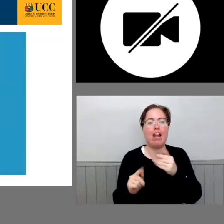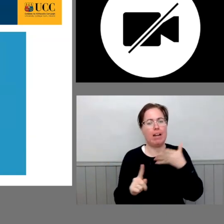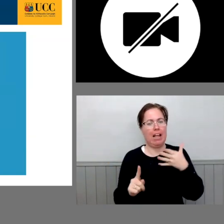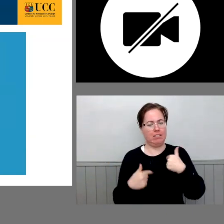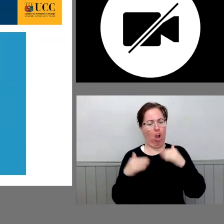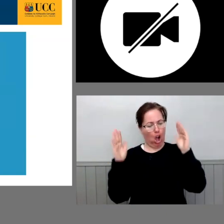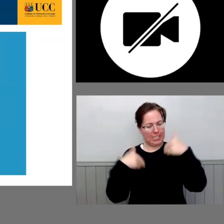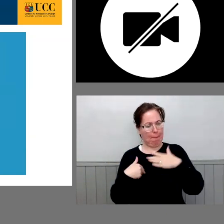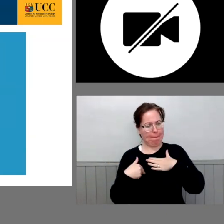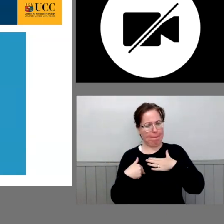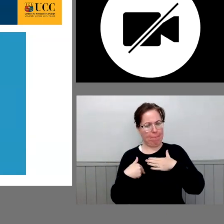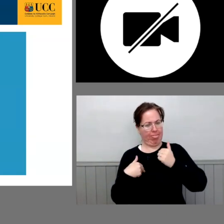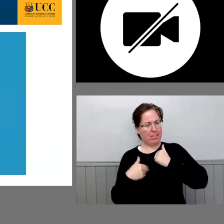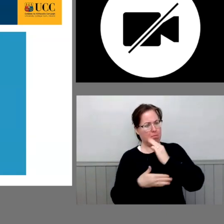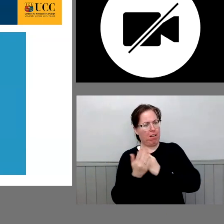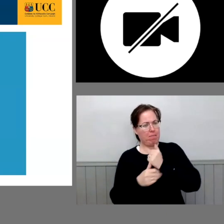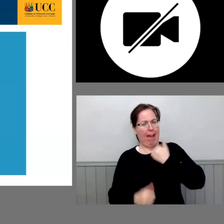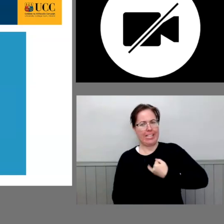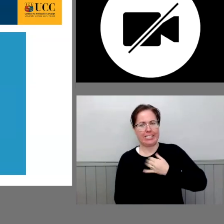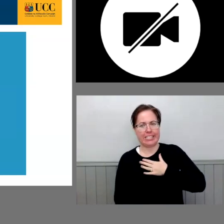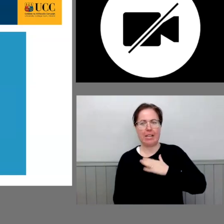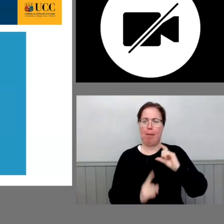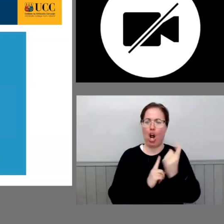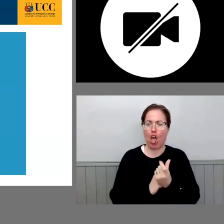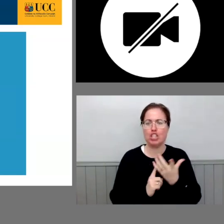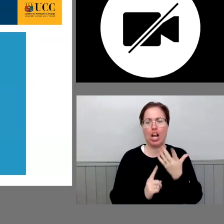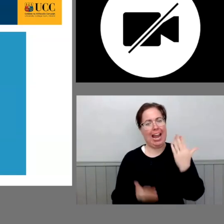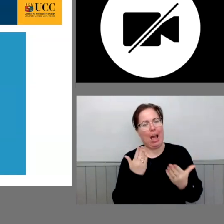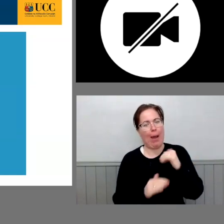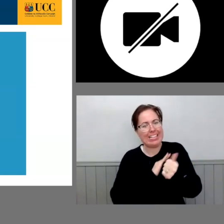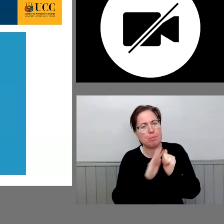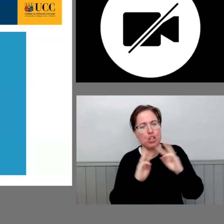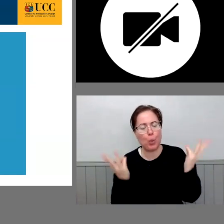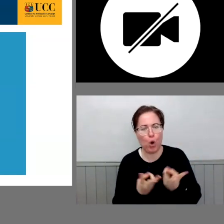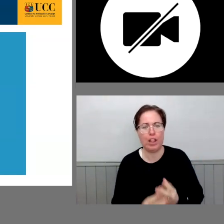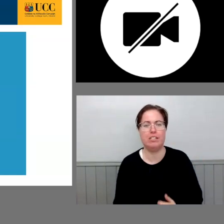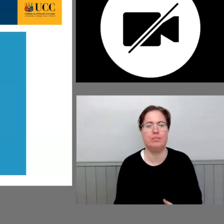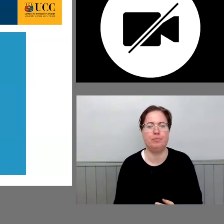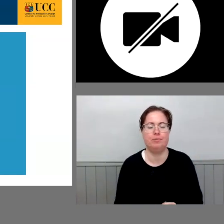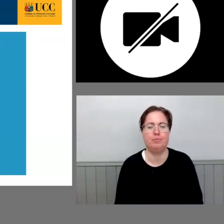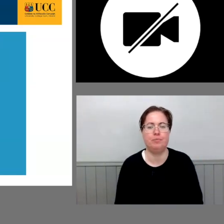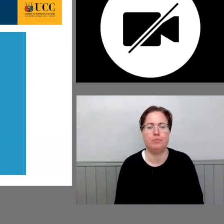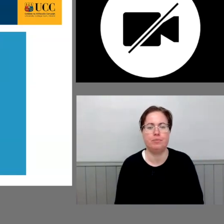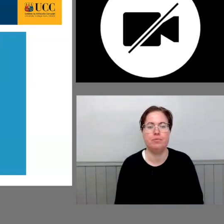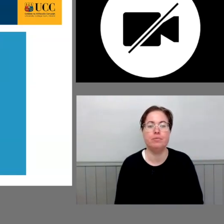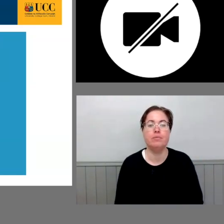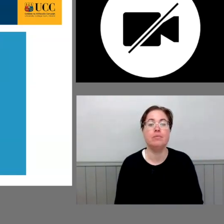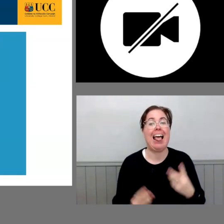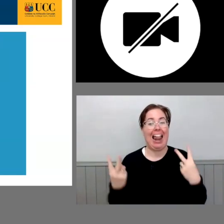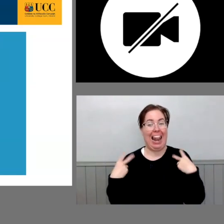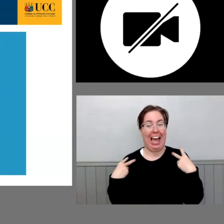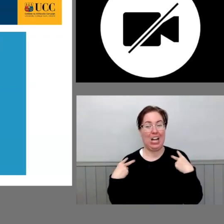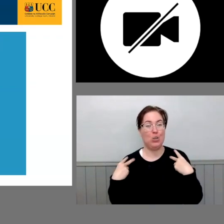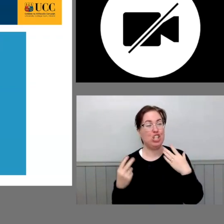autistic as part of someone's identity, culture, and way of experiencing the world. Language is not just